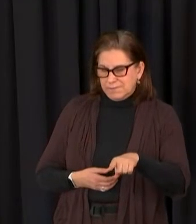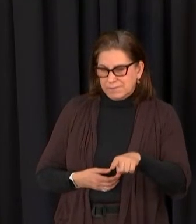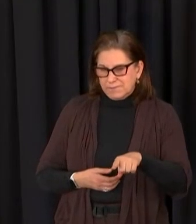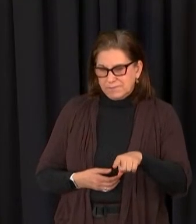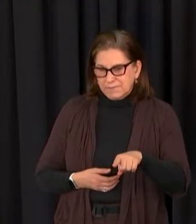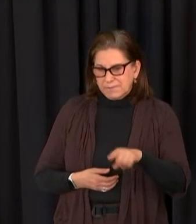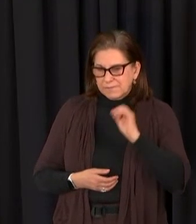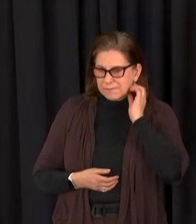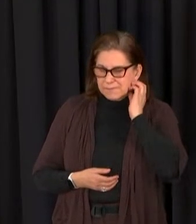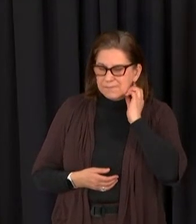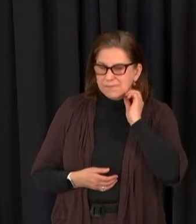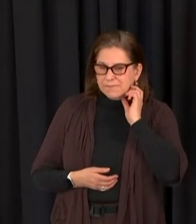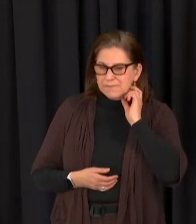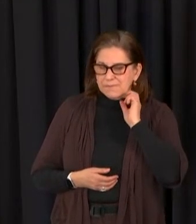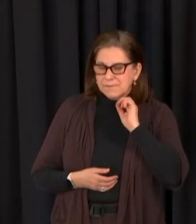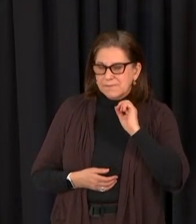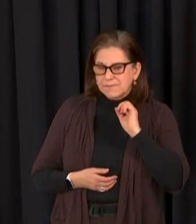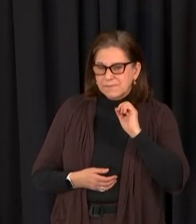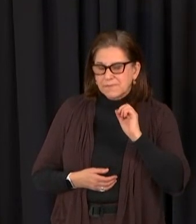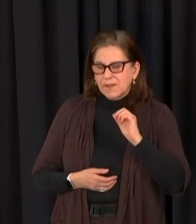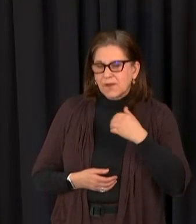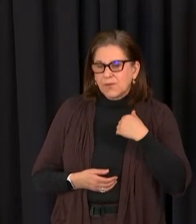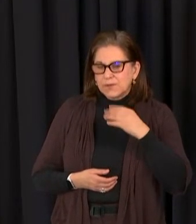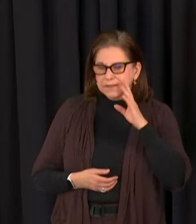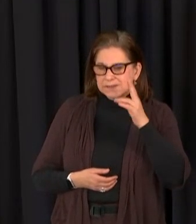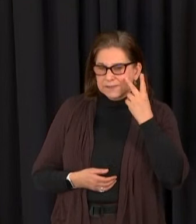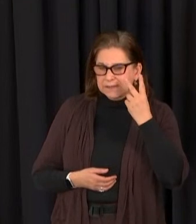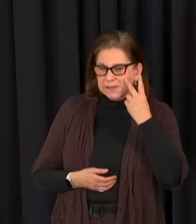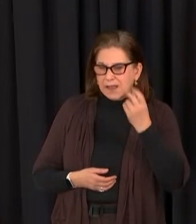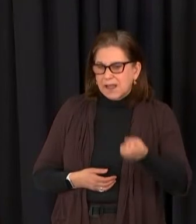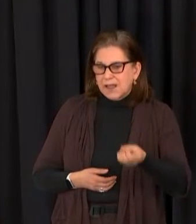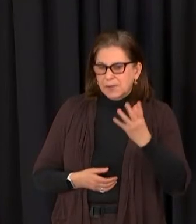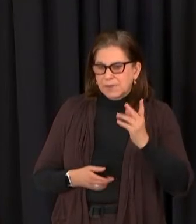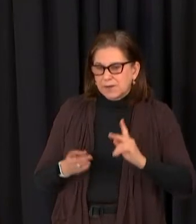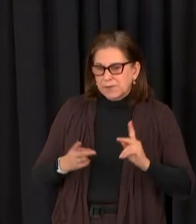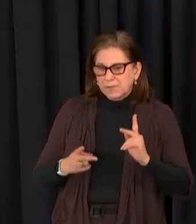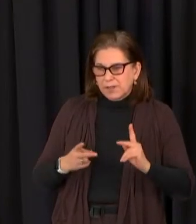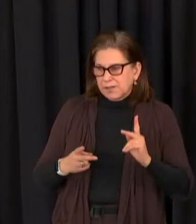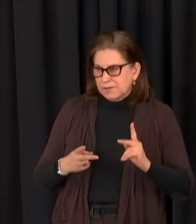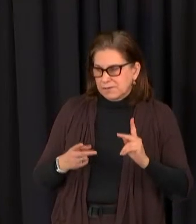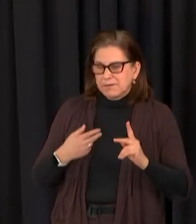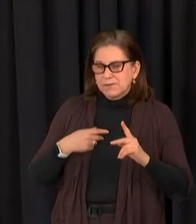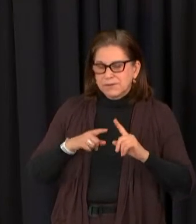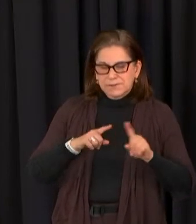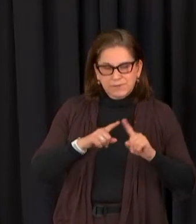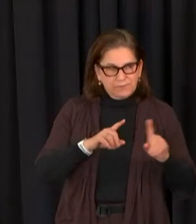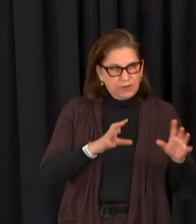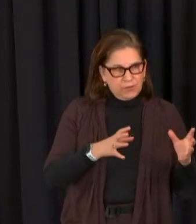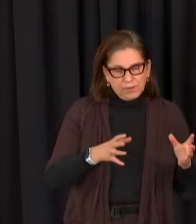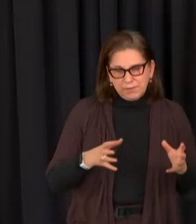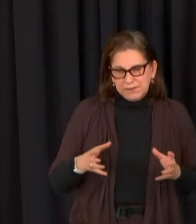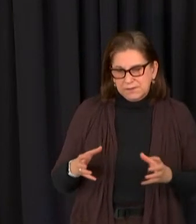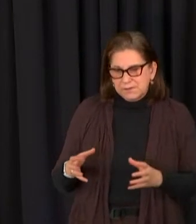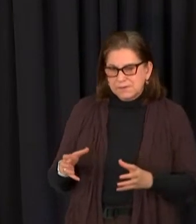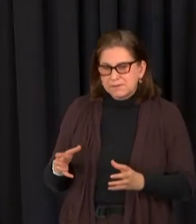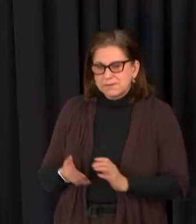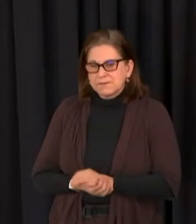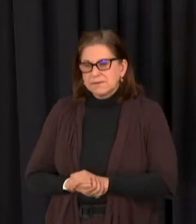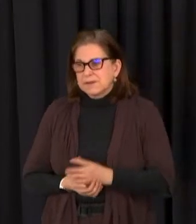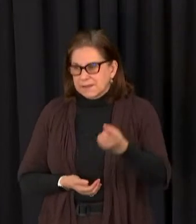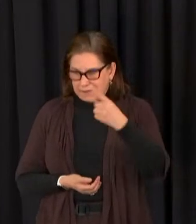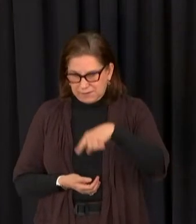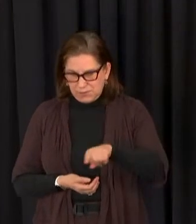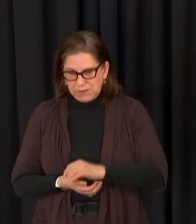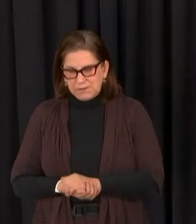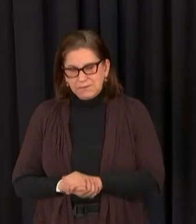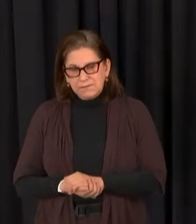how many appointments are going to be going out to that group each week. Okay, and then is that something that people who are not watching